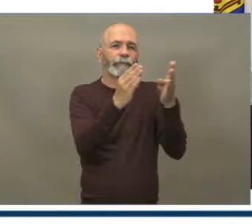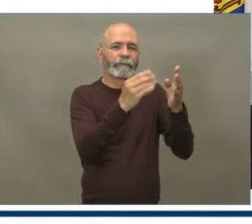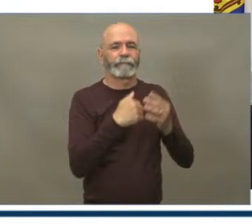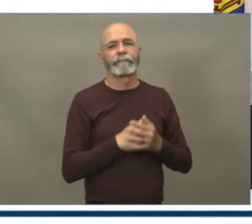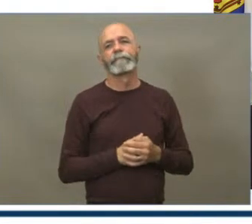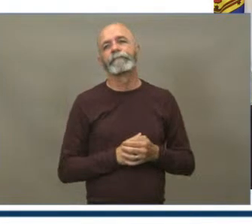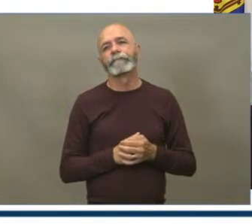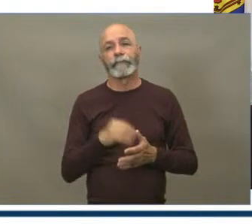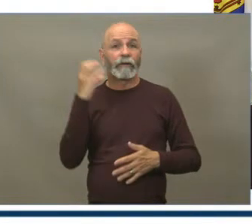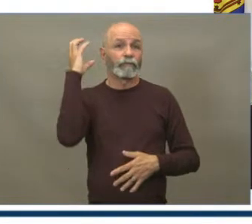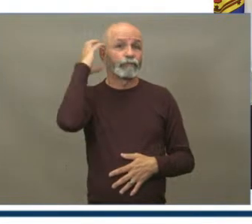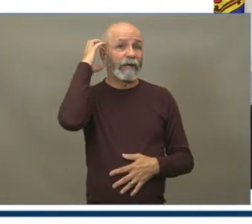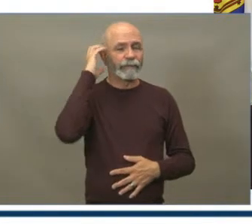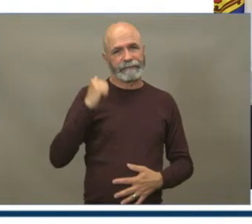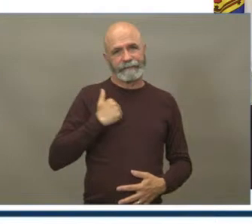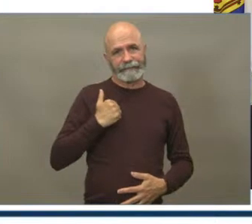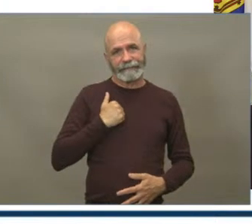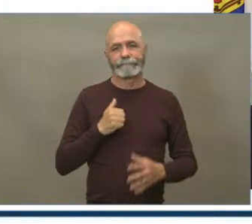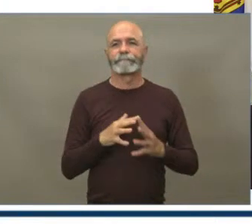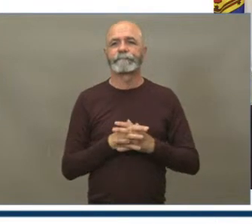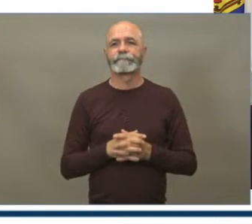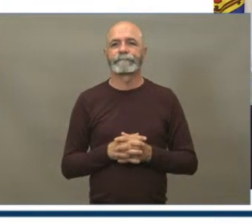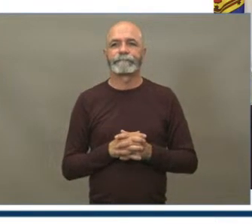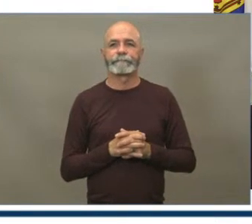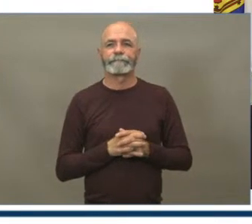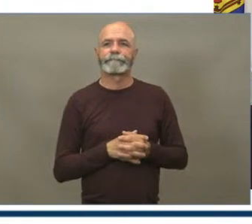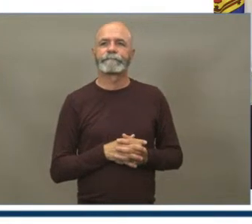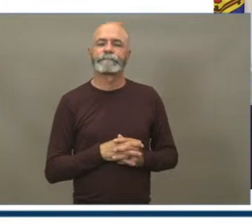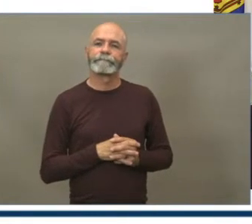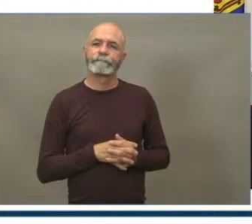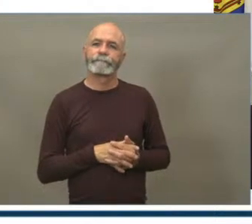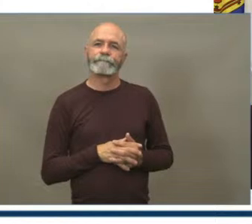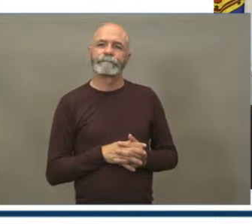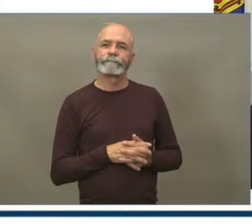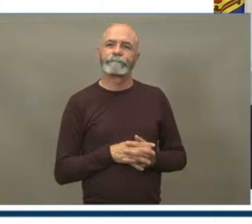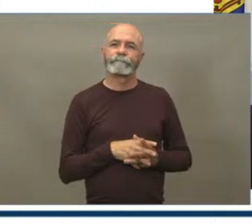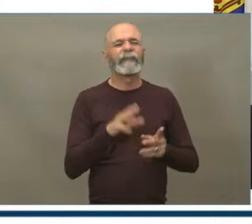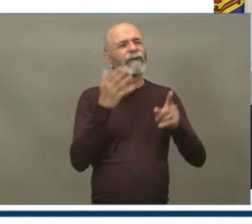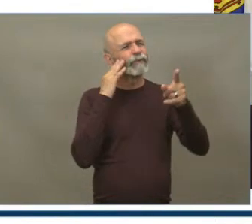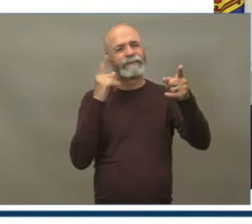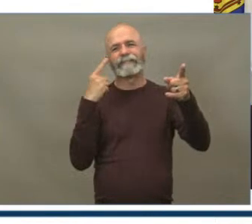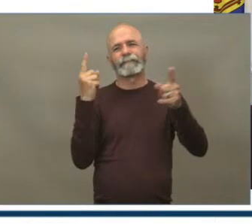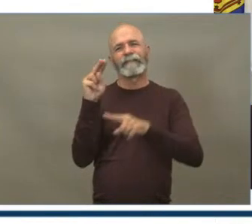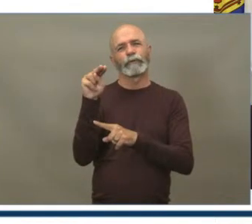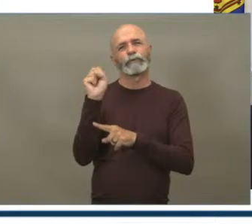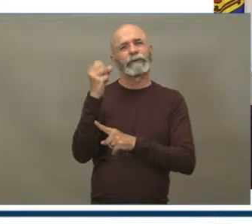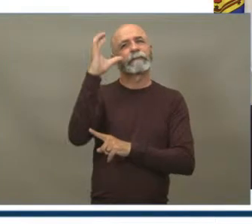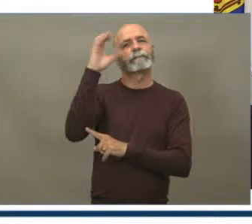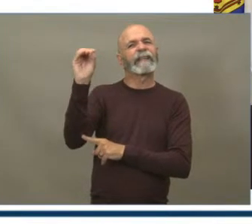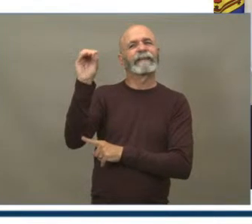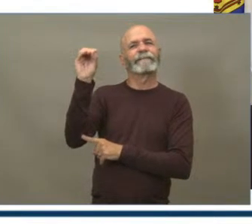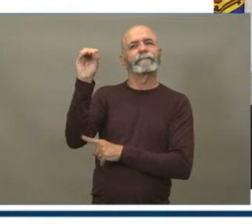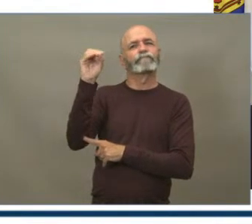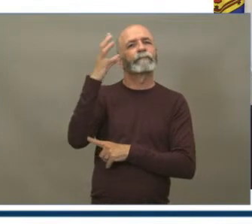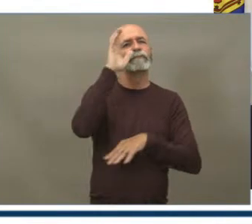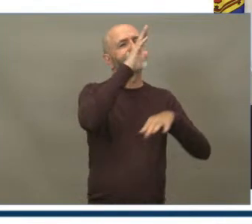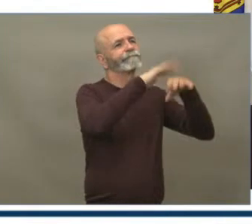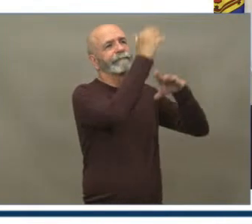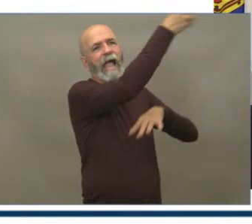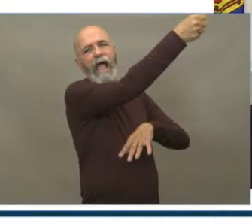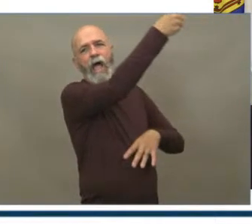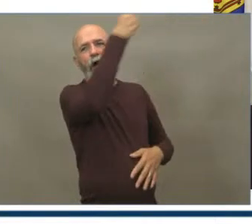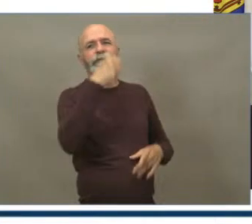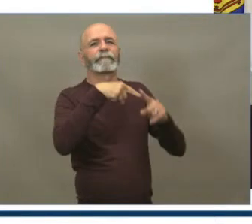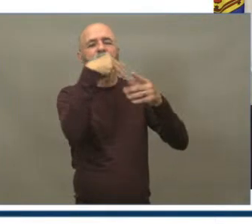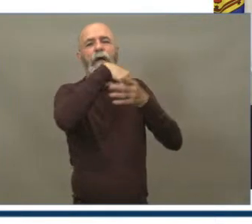Nova Scotian companies that have hired somebody from out of province with a signed contract, and that for compliance or